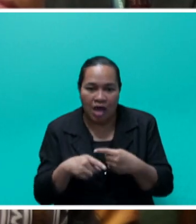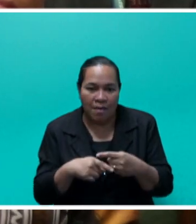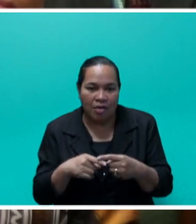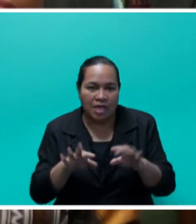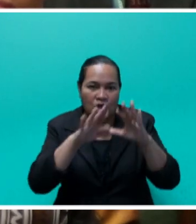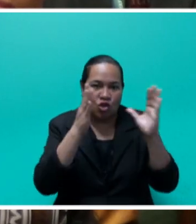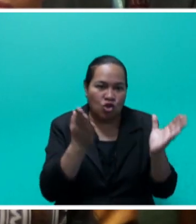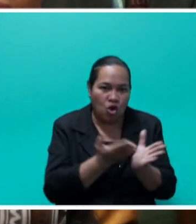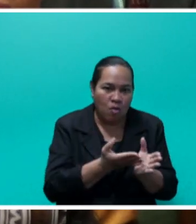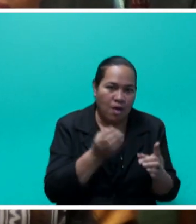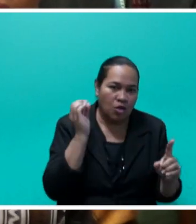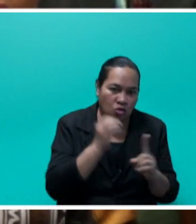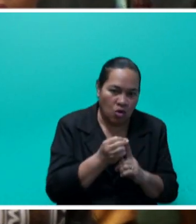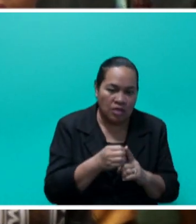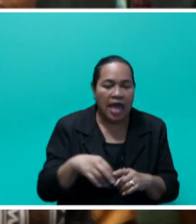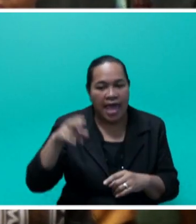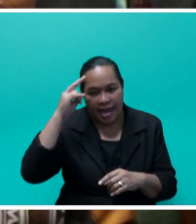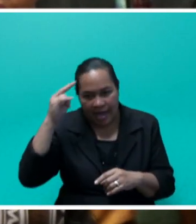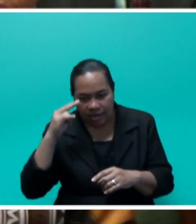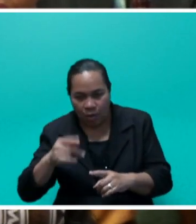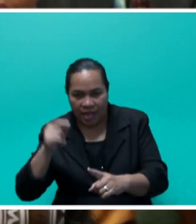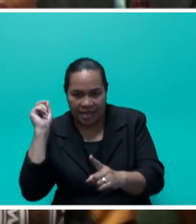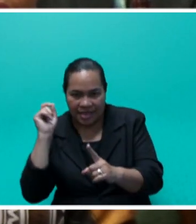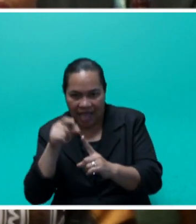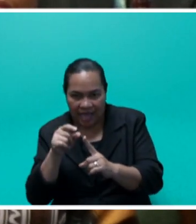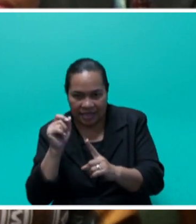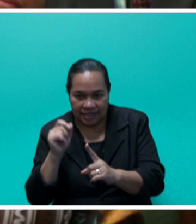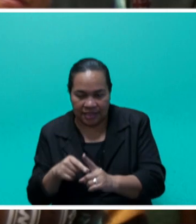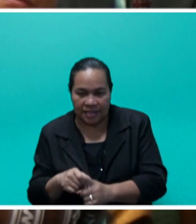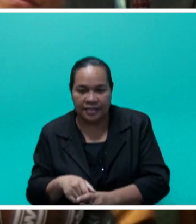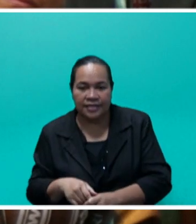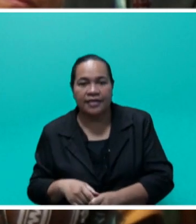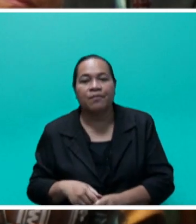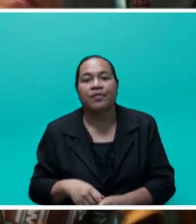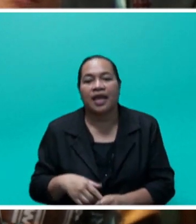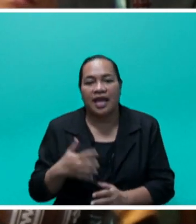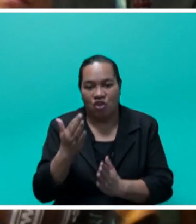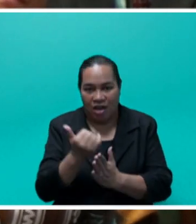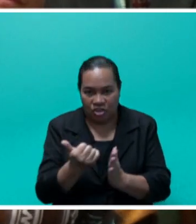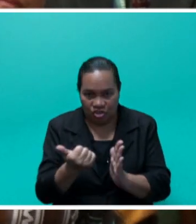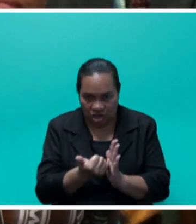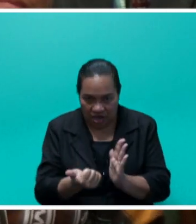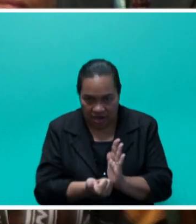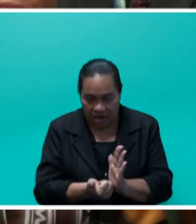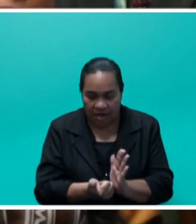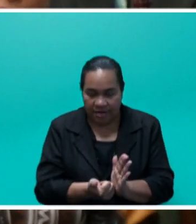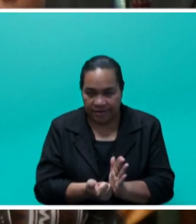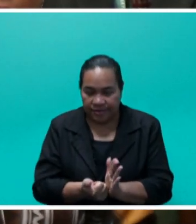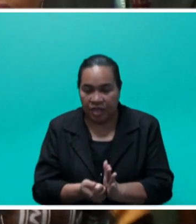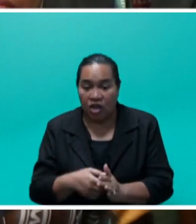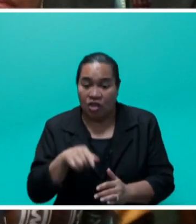goals and national targets and national agenda. So as part of the